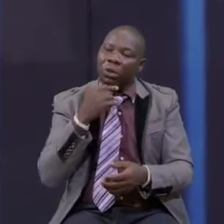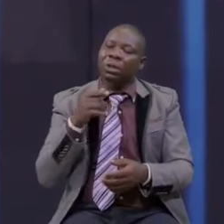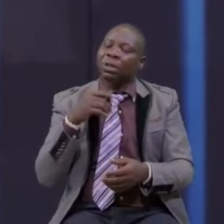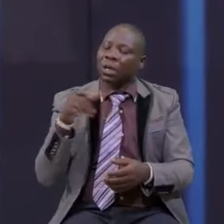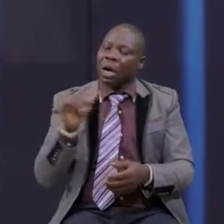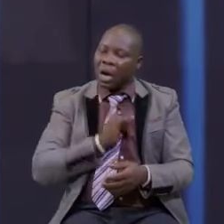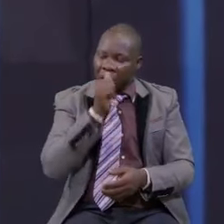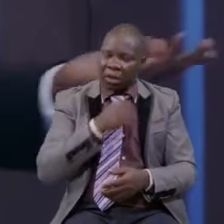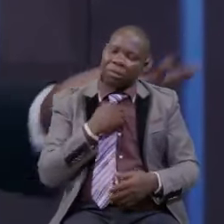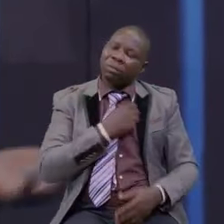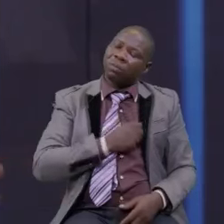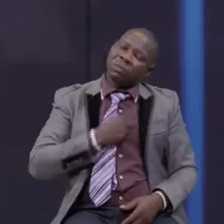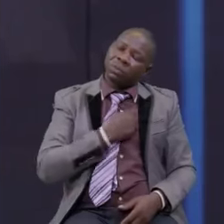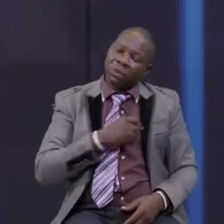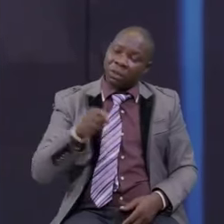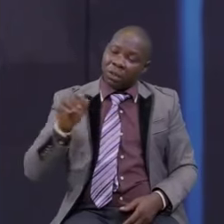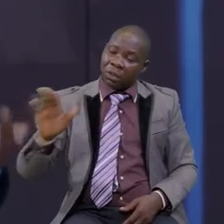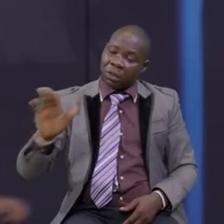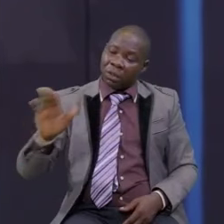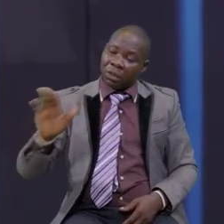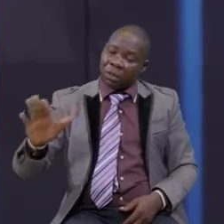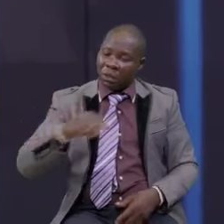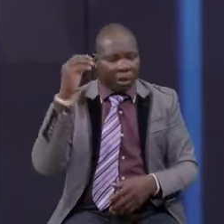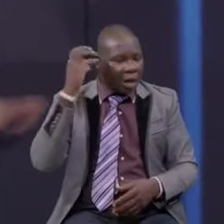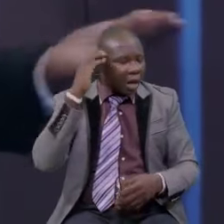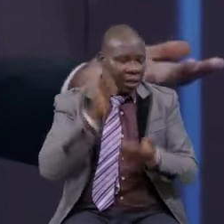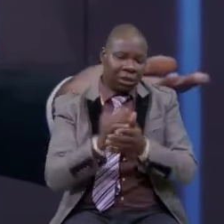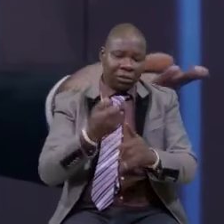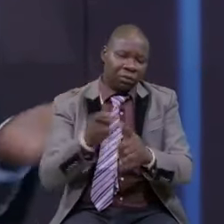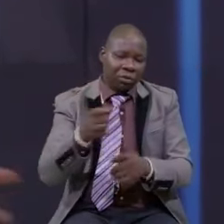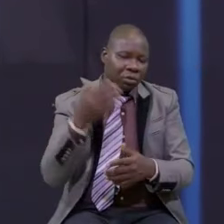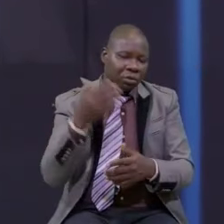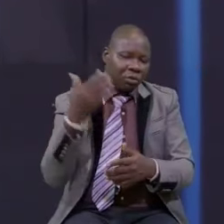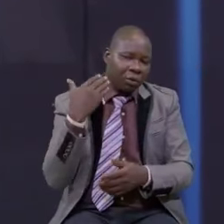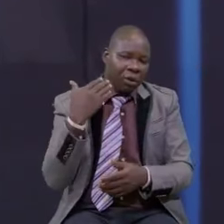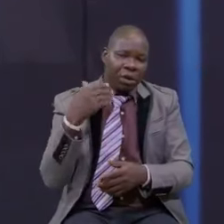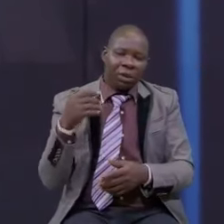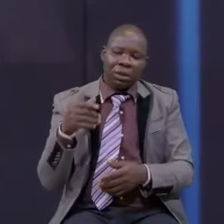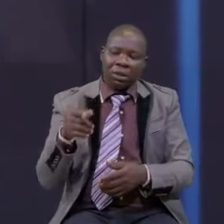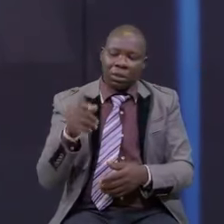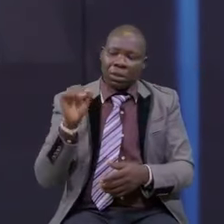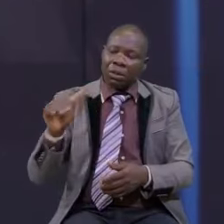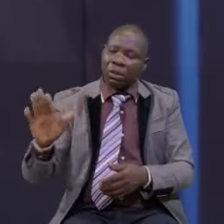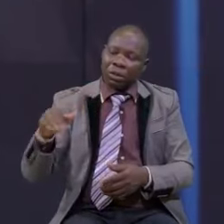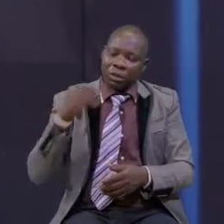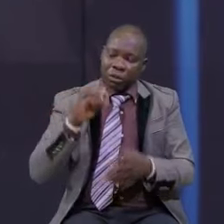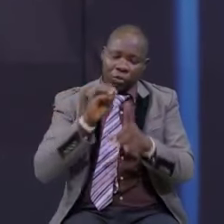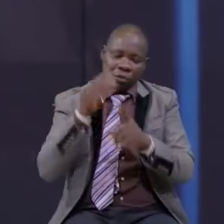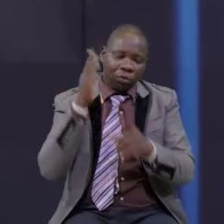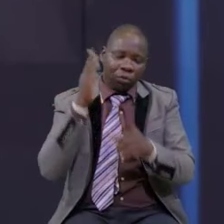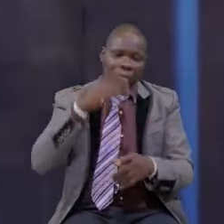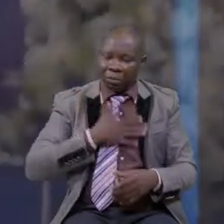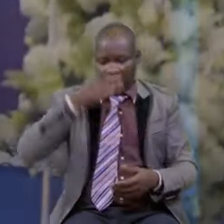you before. She too will say, oh, my husband, I have my faults too. I am sorry. Make peace,